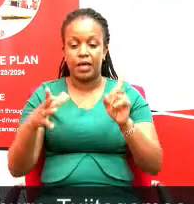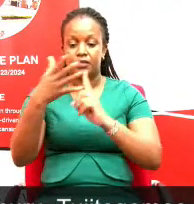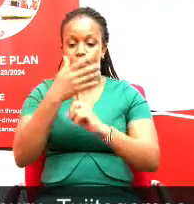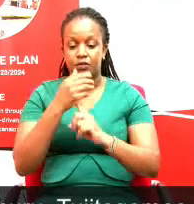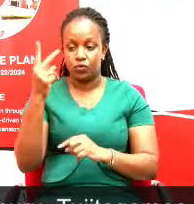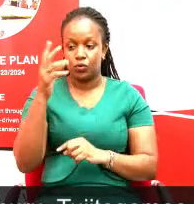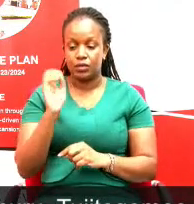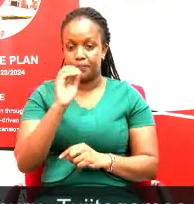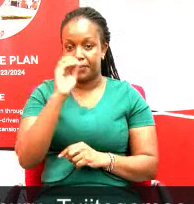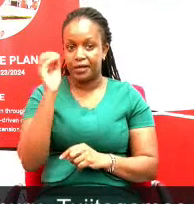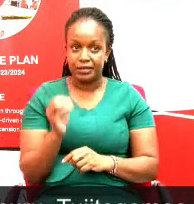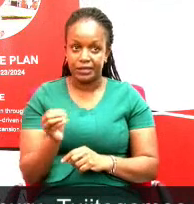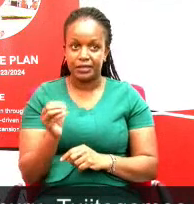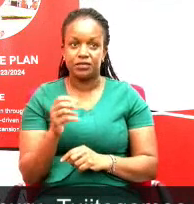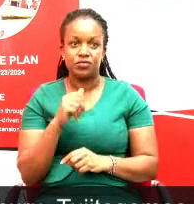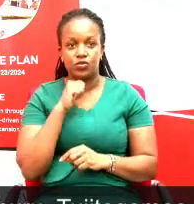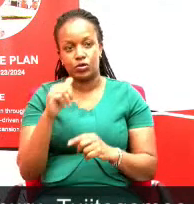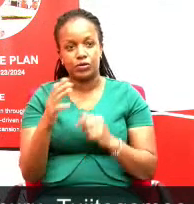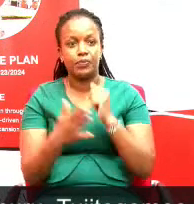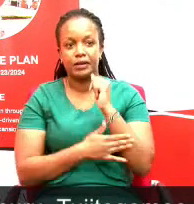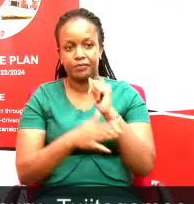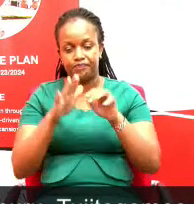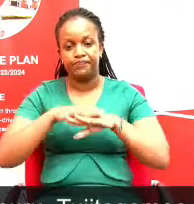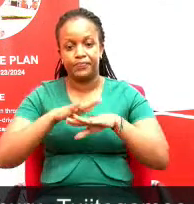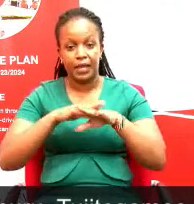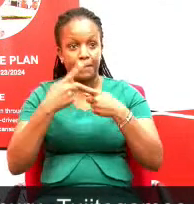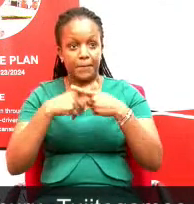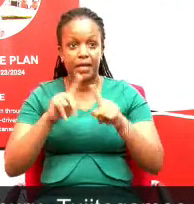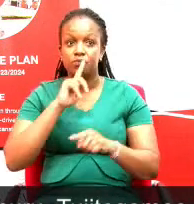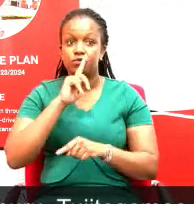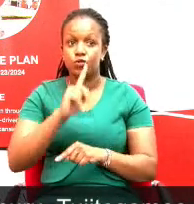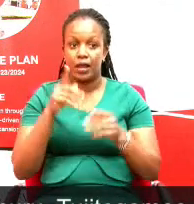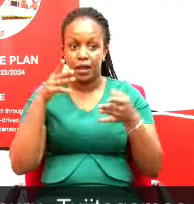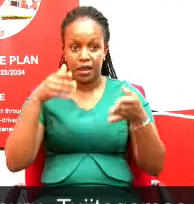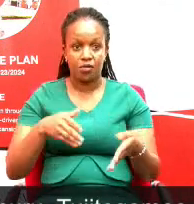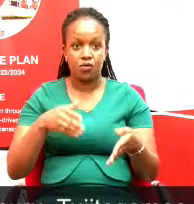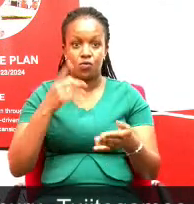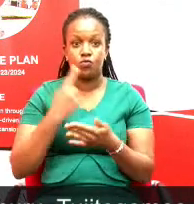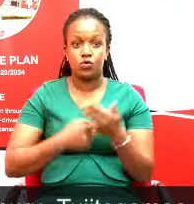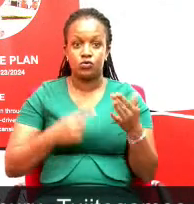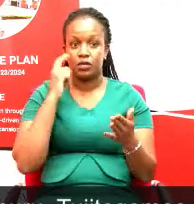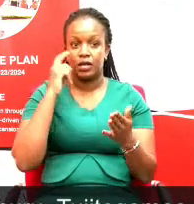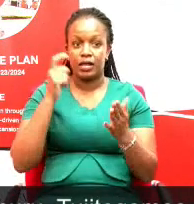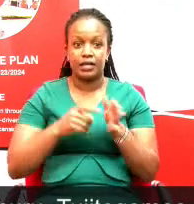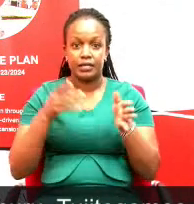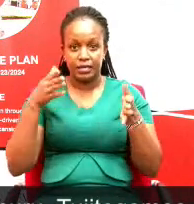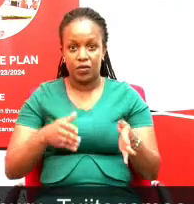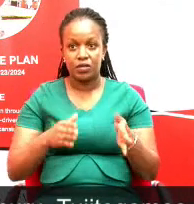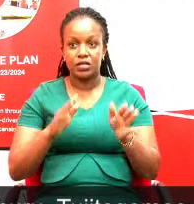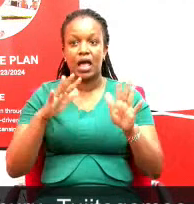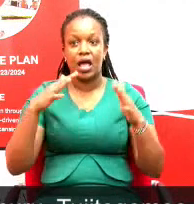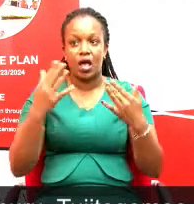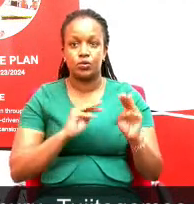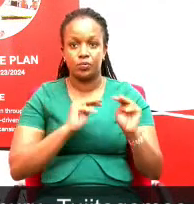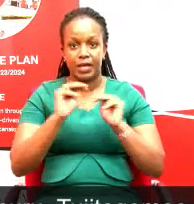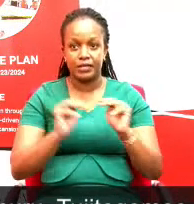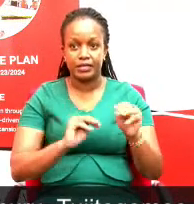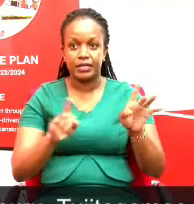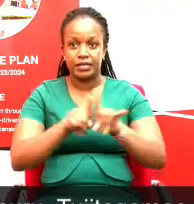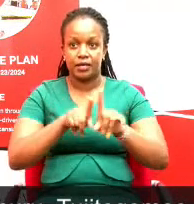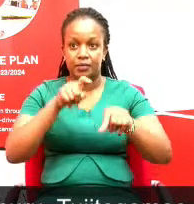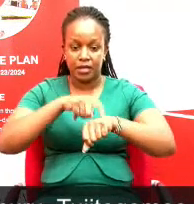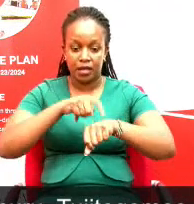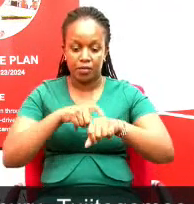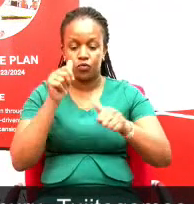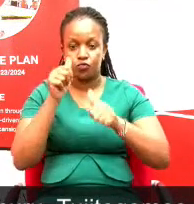20%. Of course, it's not so bad, but I'm sure now, having realized this, you will manage it. While the time taken to clear